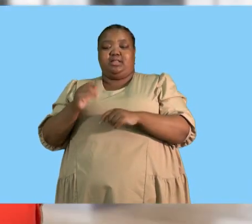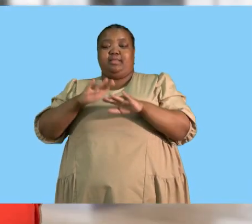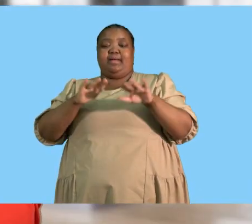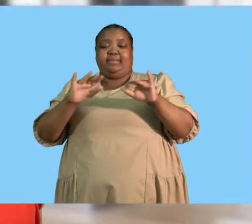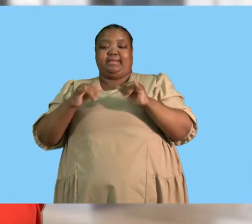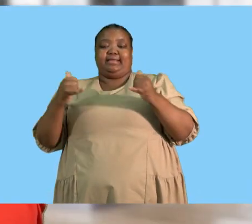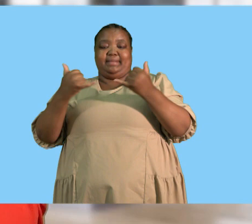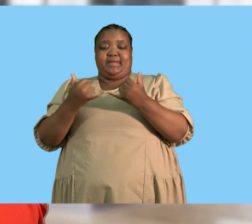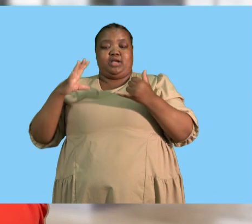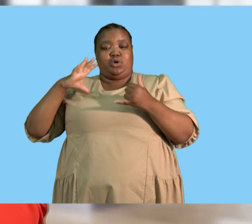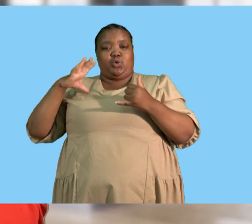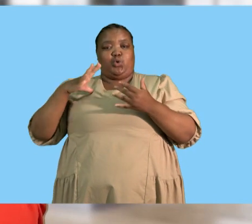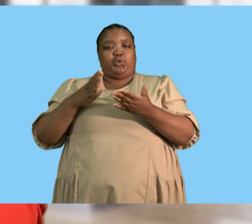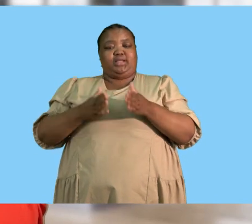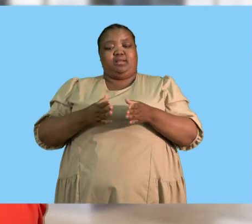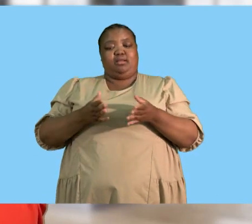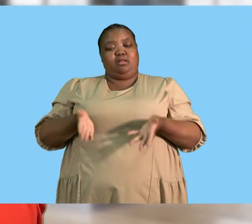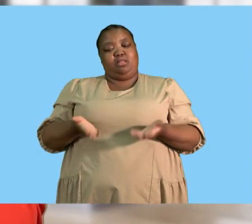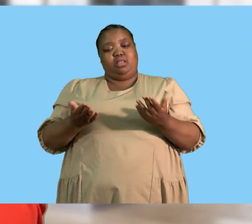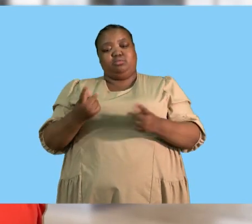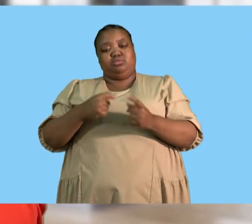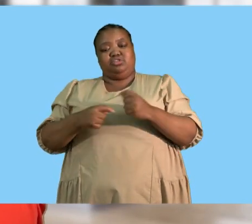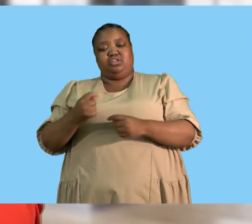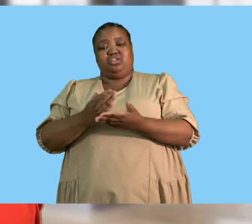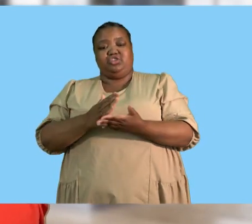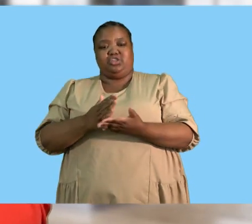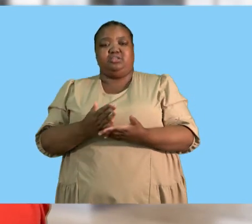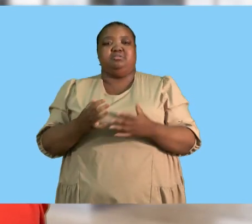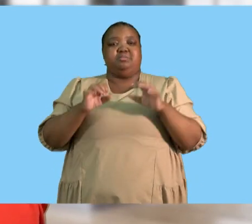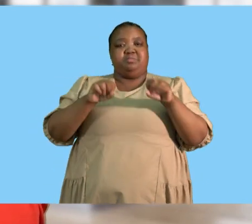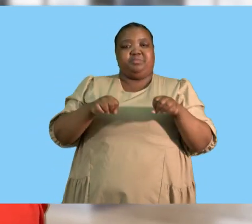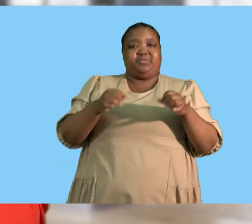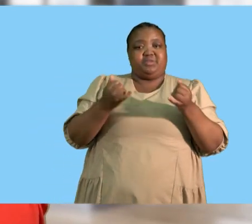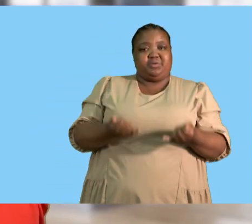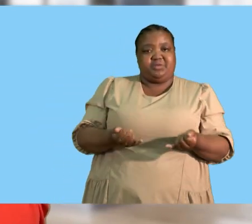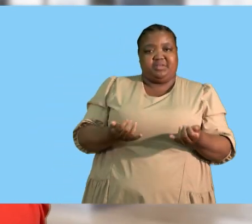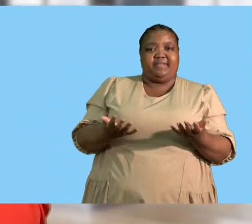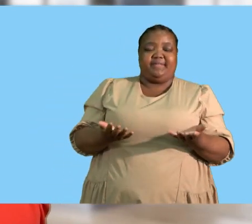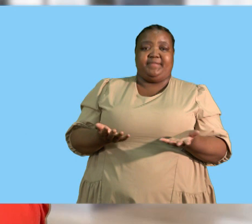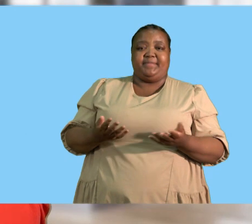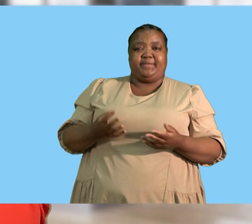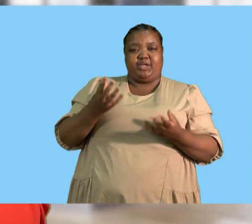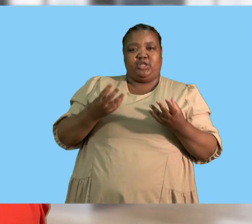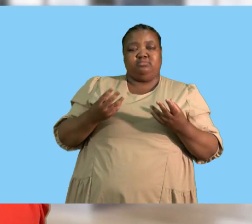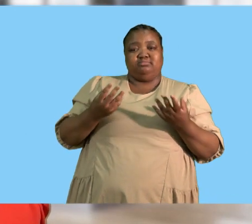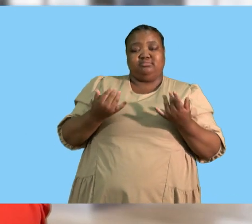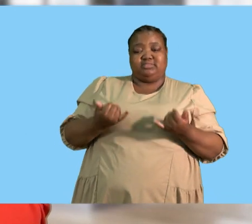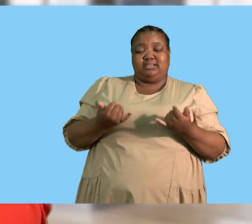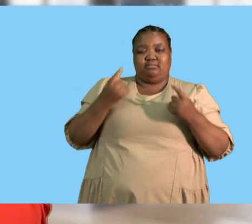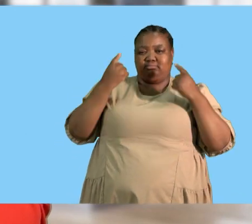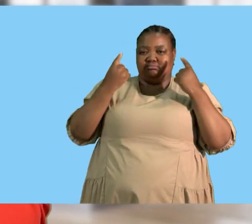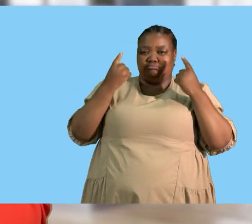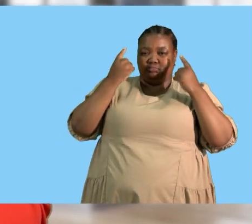grade 11s, I know that you might find this as a lot to take in. So I am going to give you a